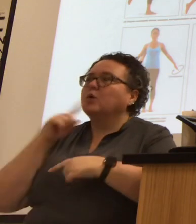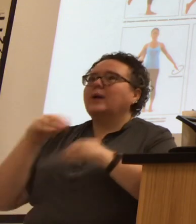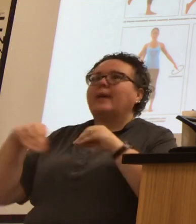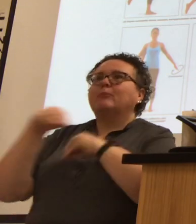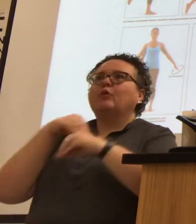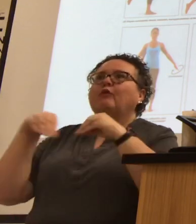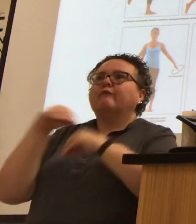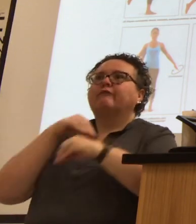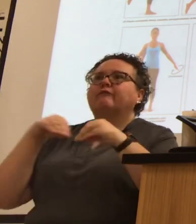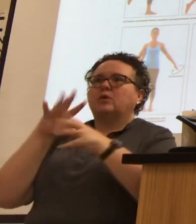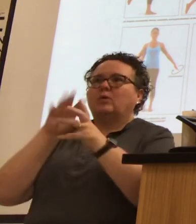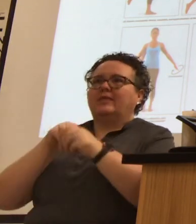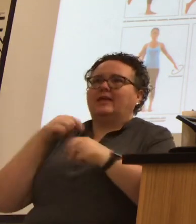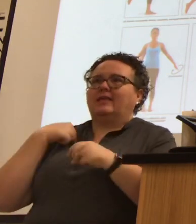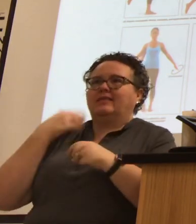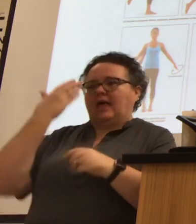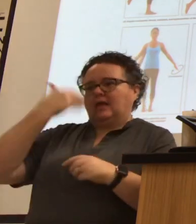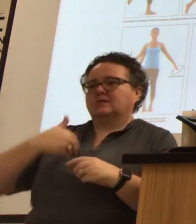planes, okay?